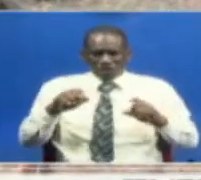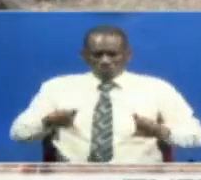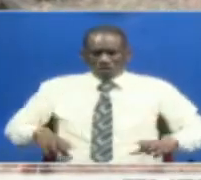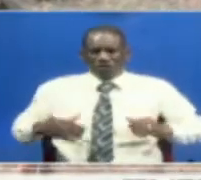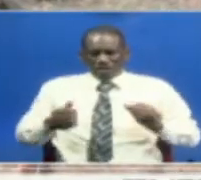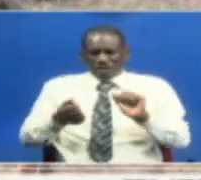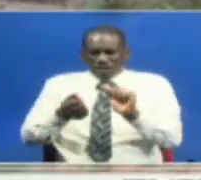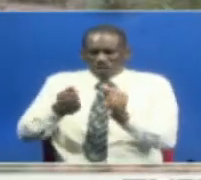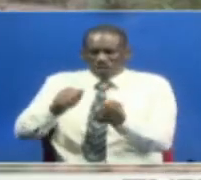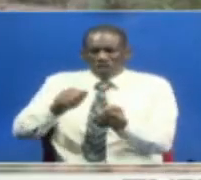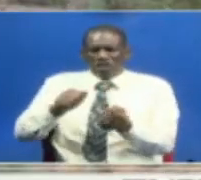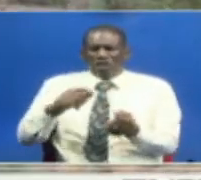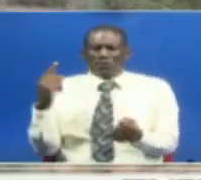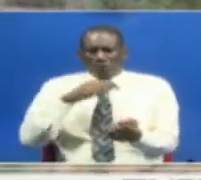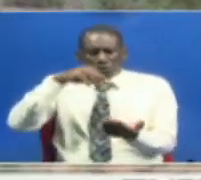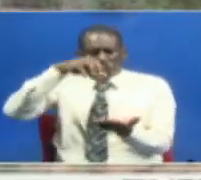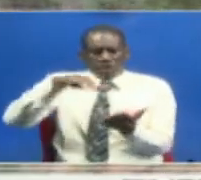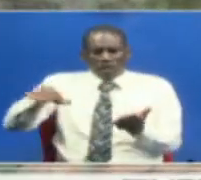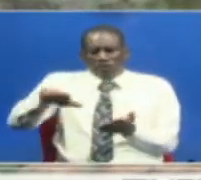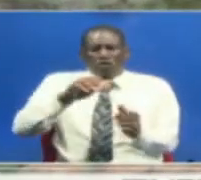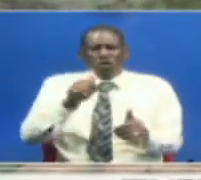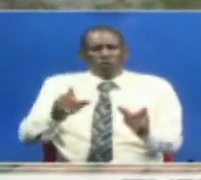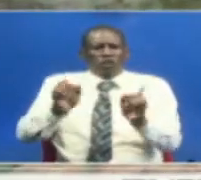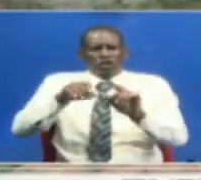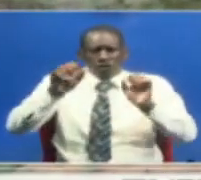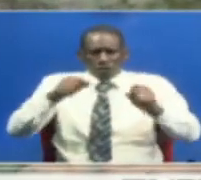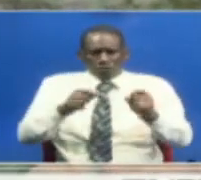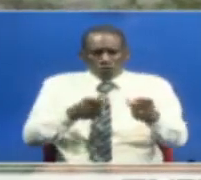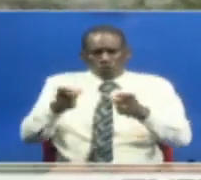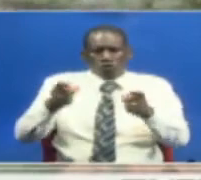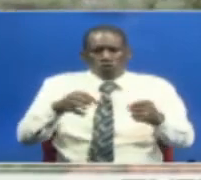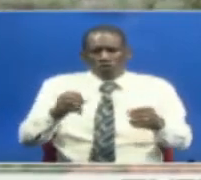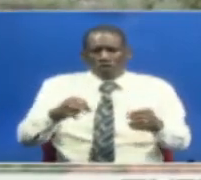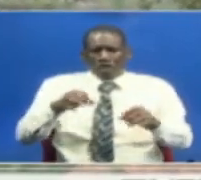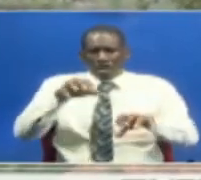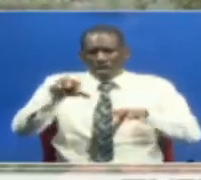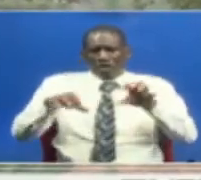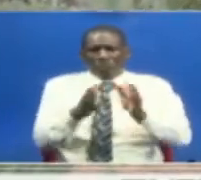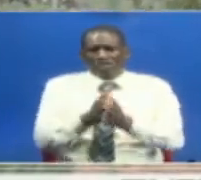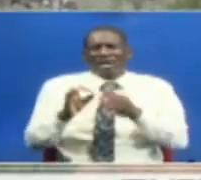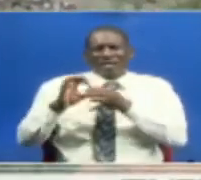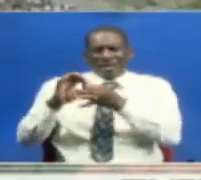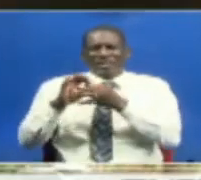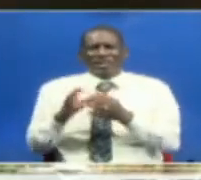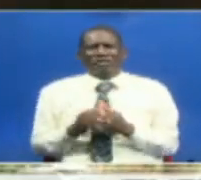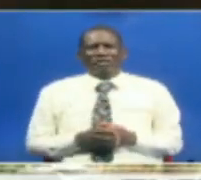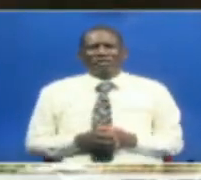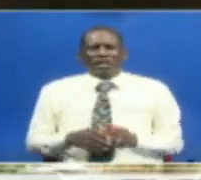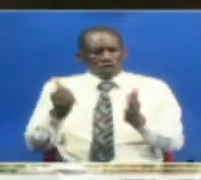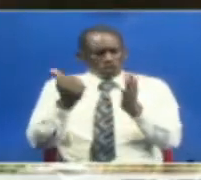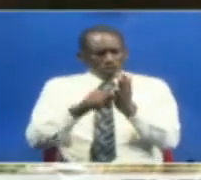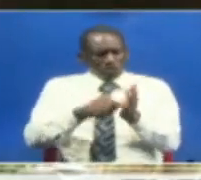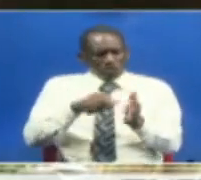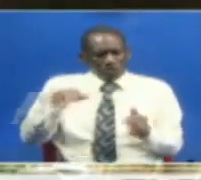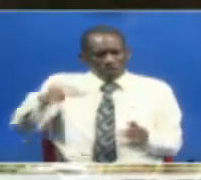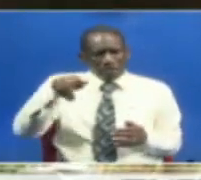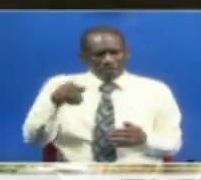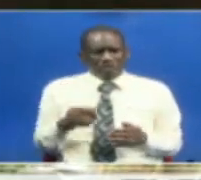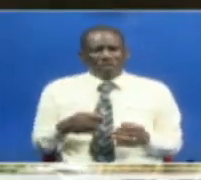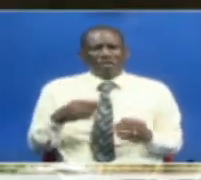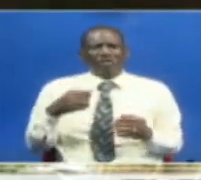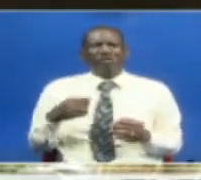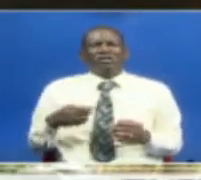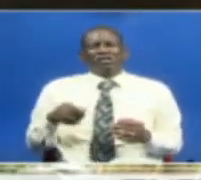that can no longer sustain their livestock and cultural norms. Hii shida ya hapa ni inatokana